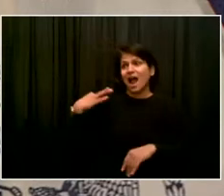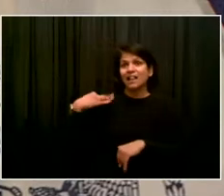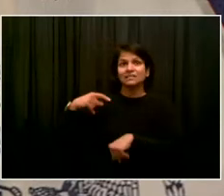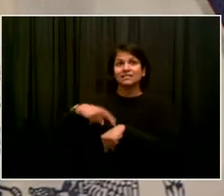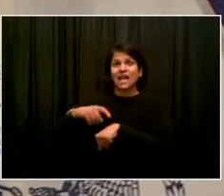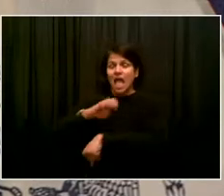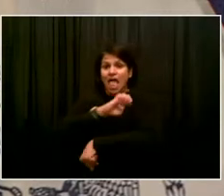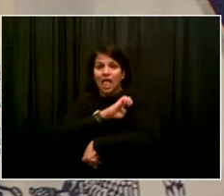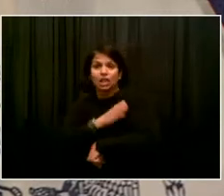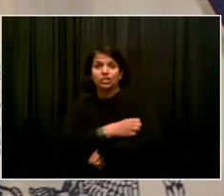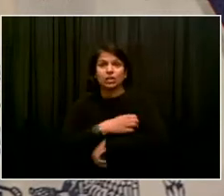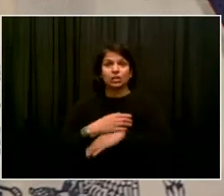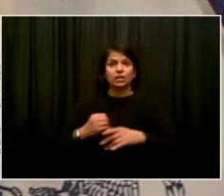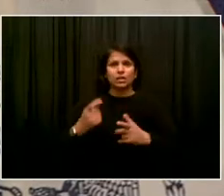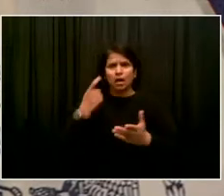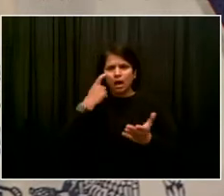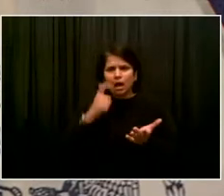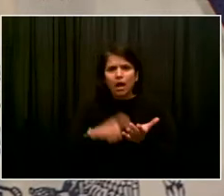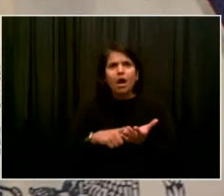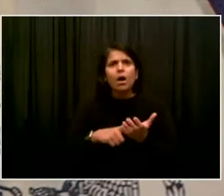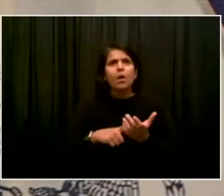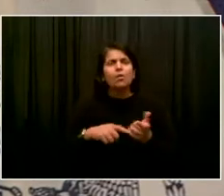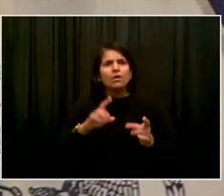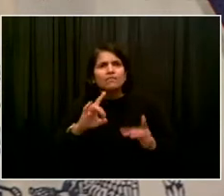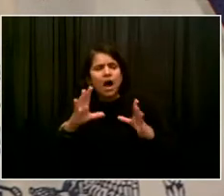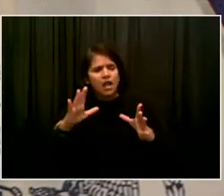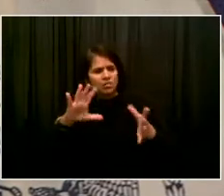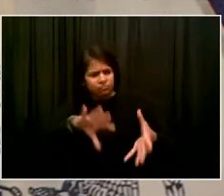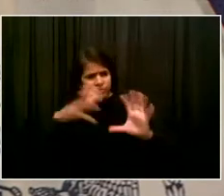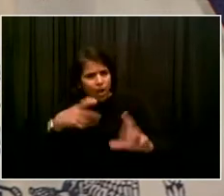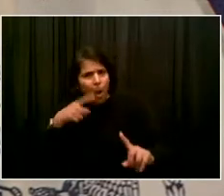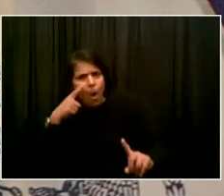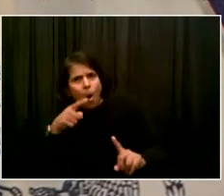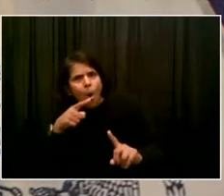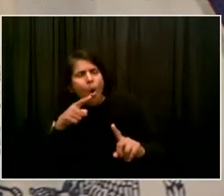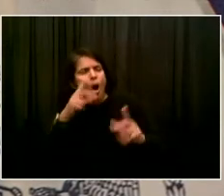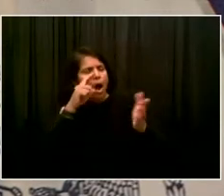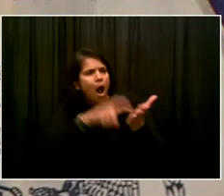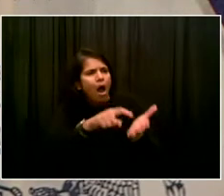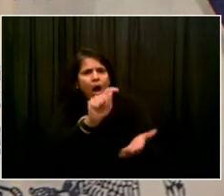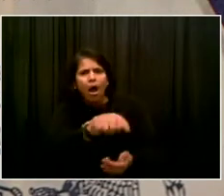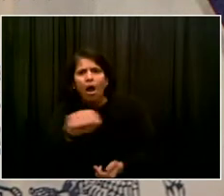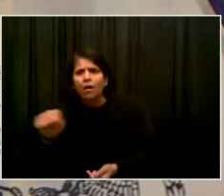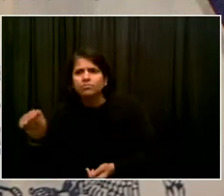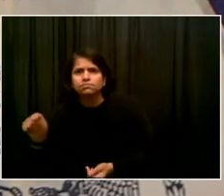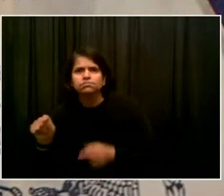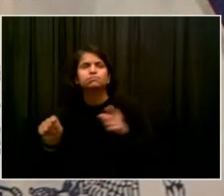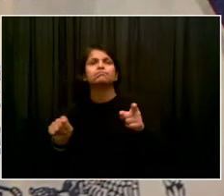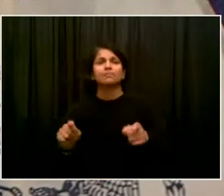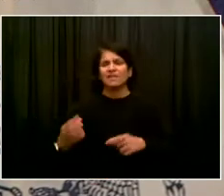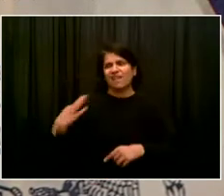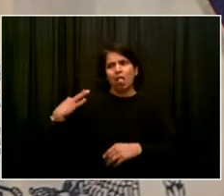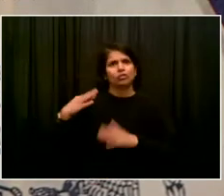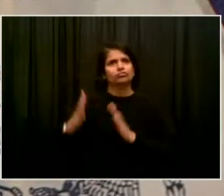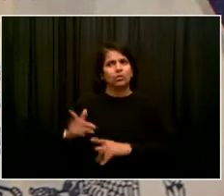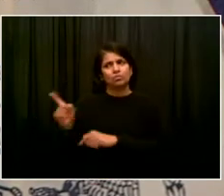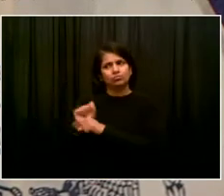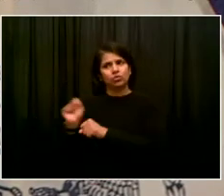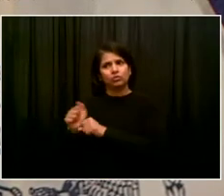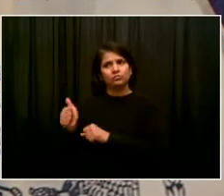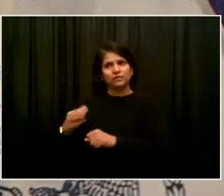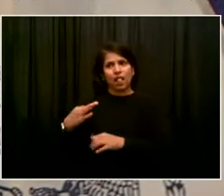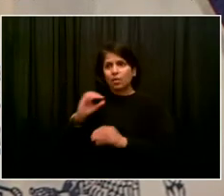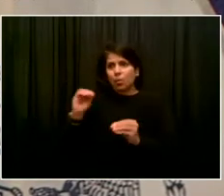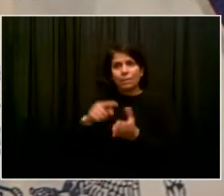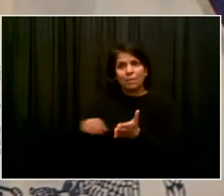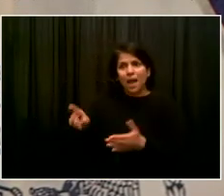became a passion for him to make sure that this vision is shown to the people of this city. So